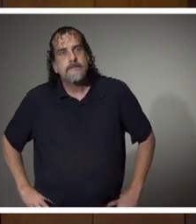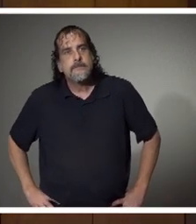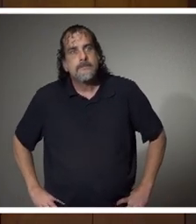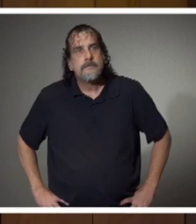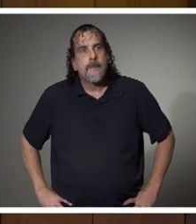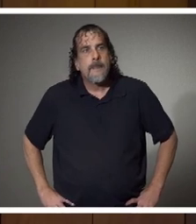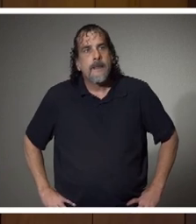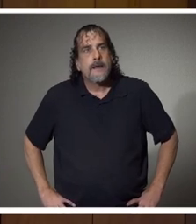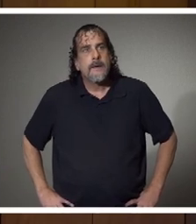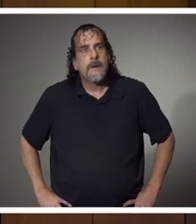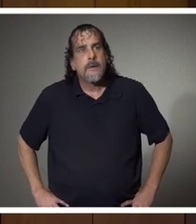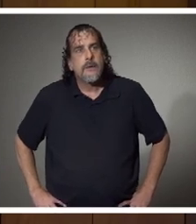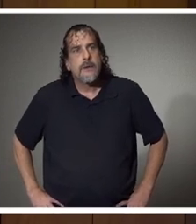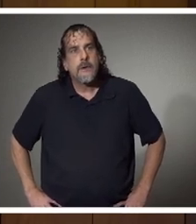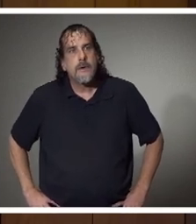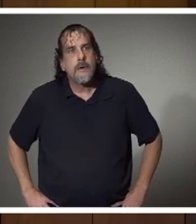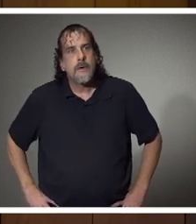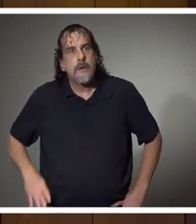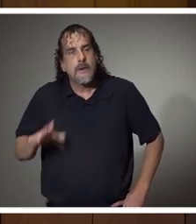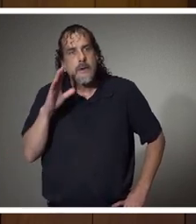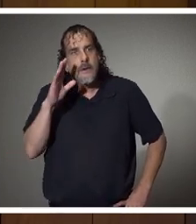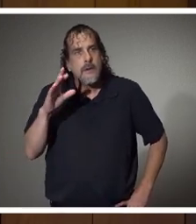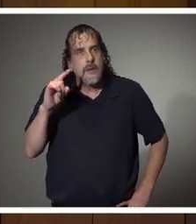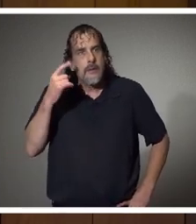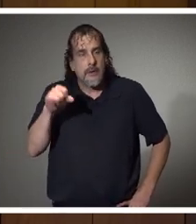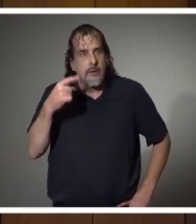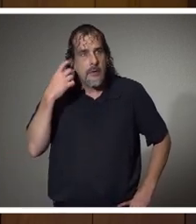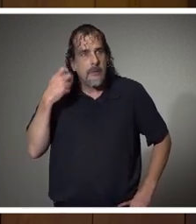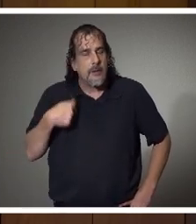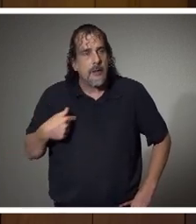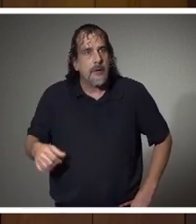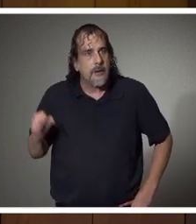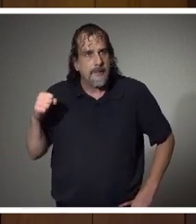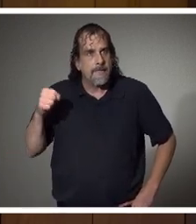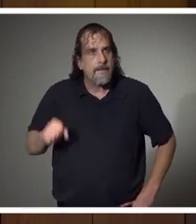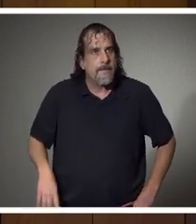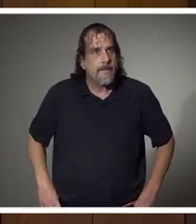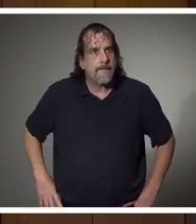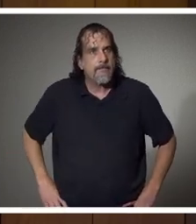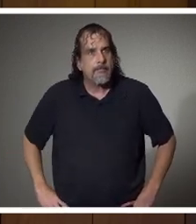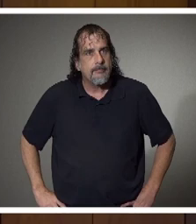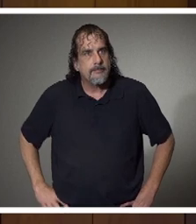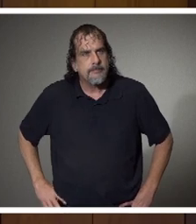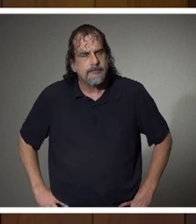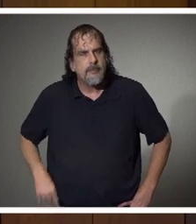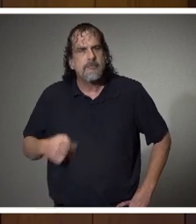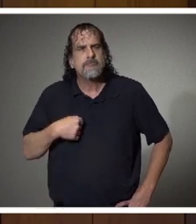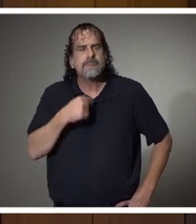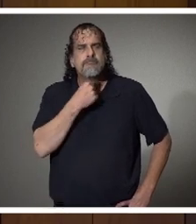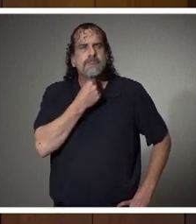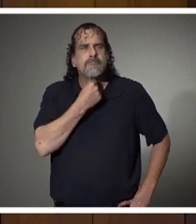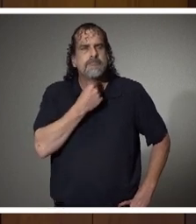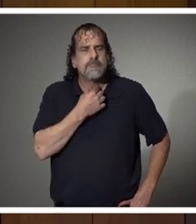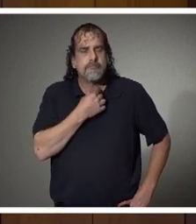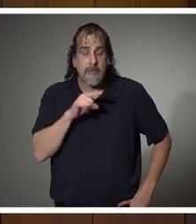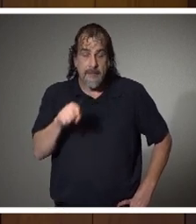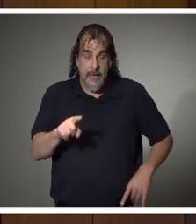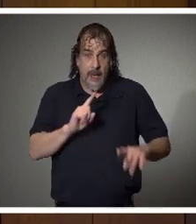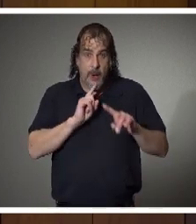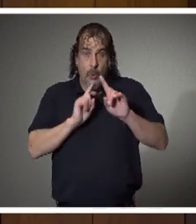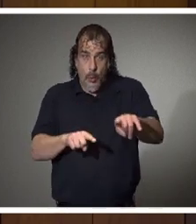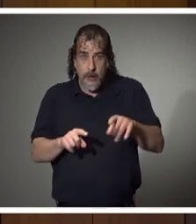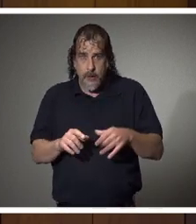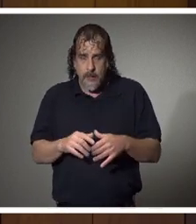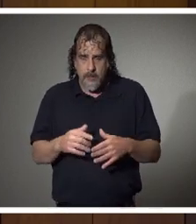Stephen? Hey, Governor, can you hear me? I can. Excellent. I was curious, does this order have